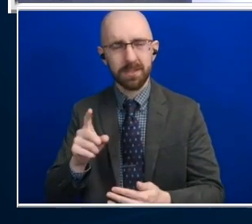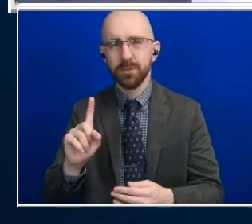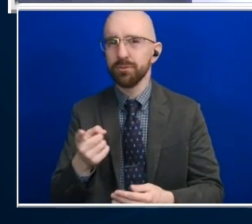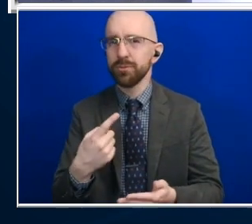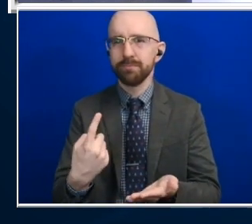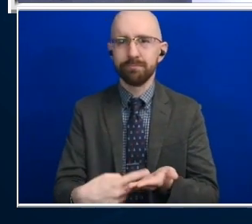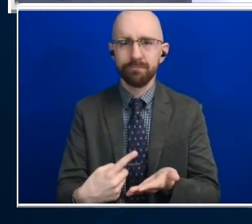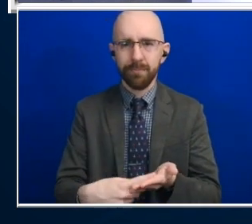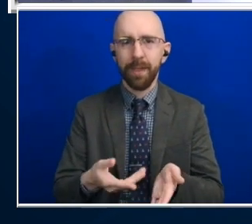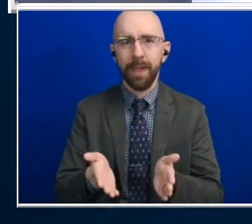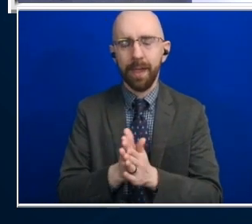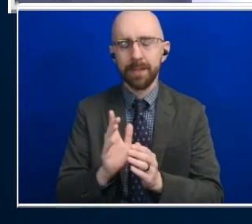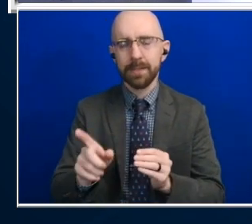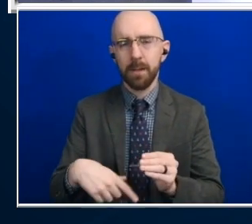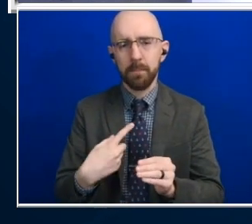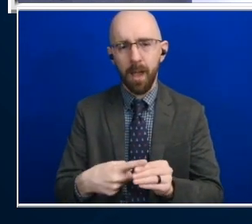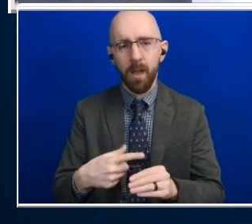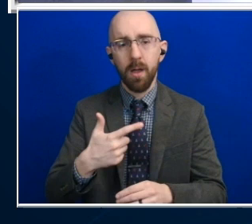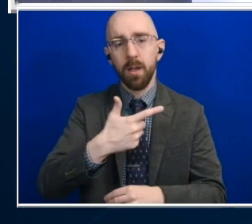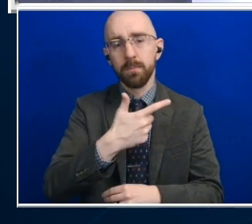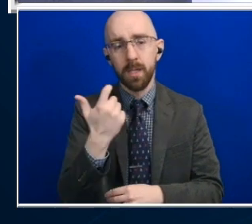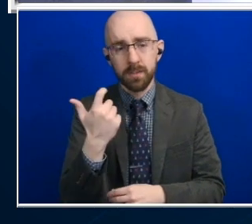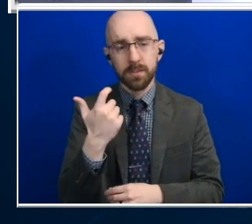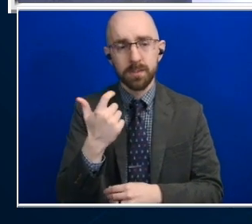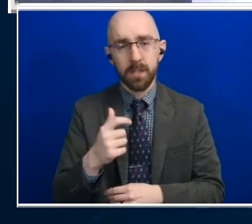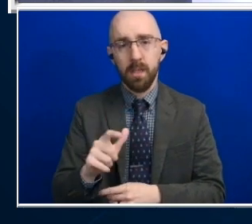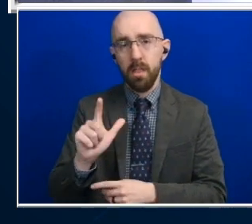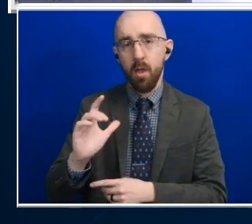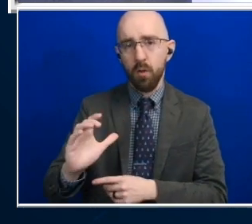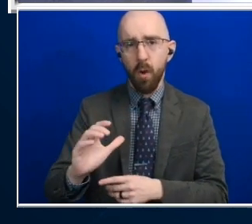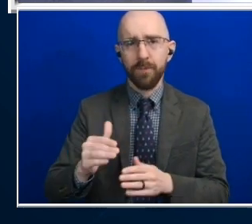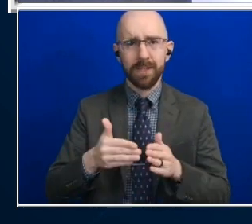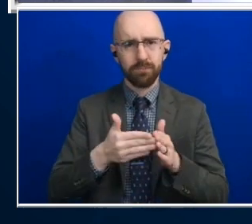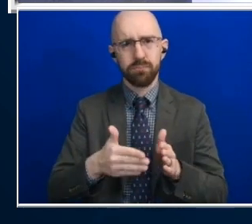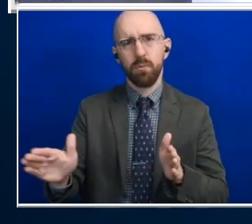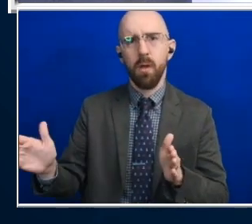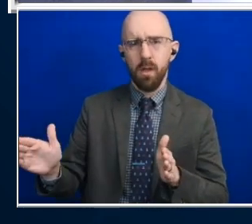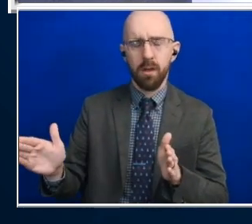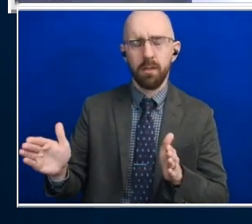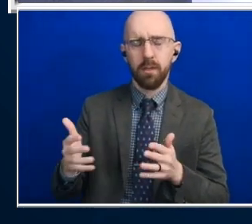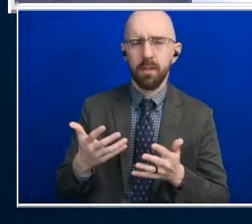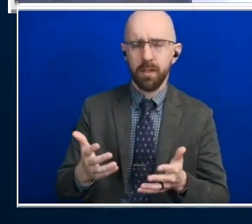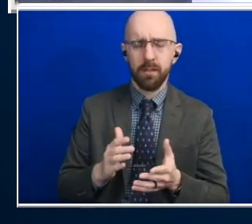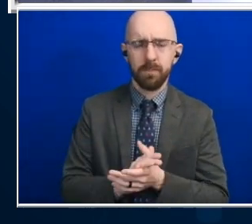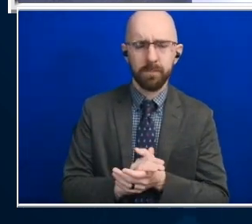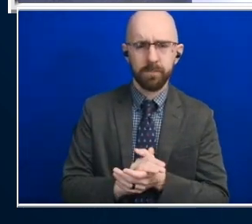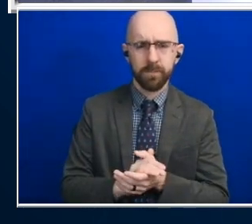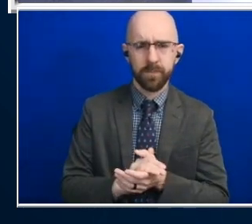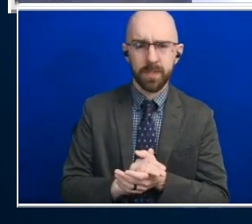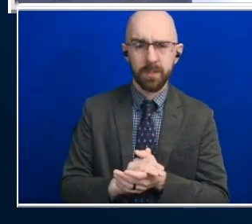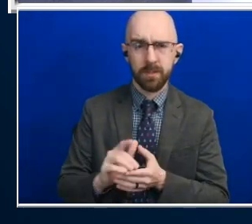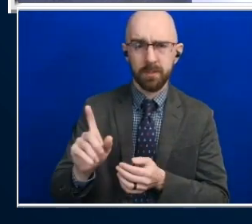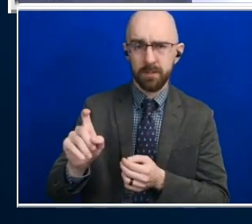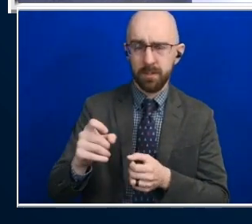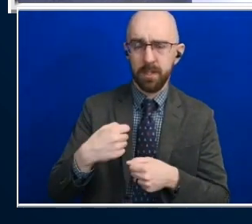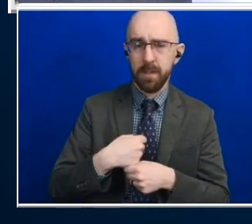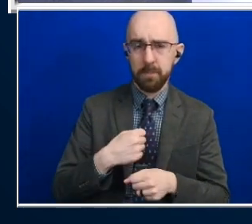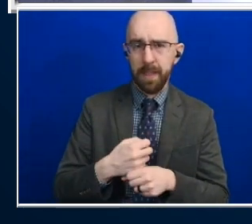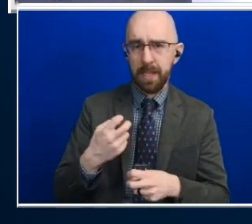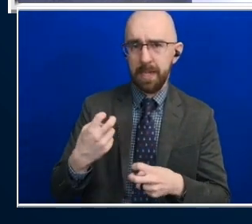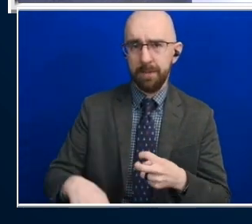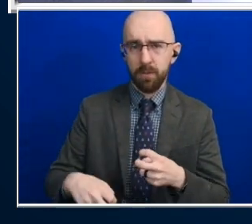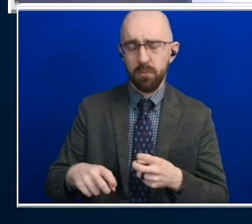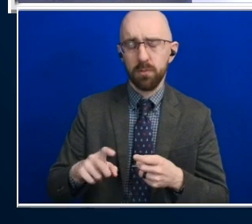about, because long COVID is so broad, does it make it difficult